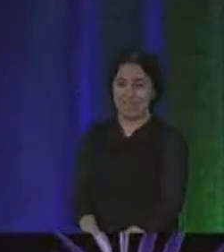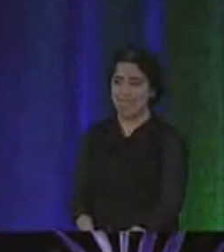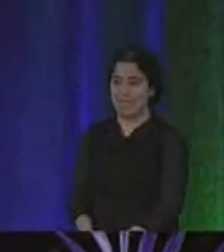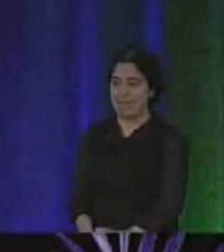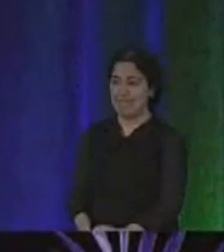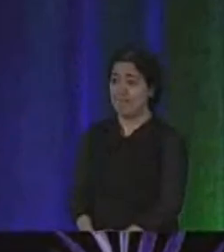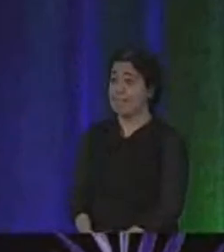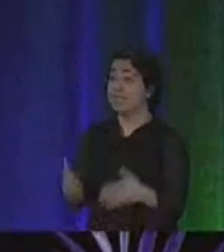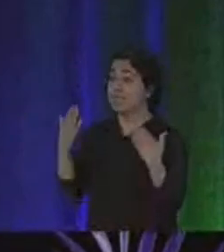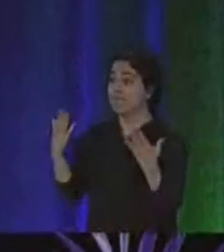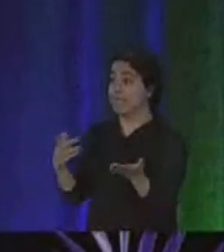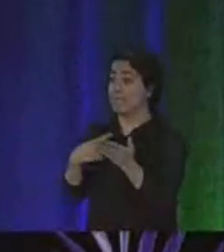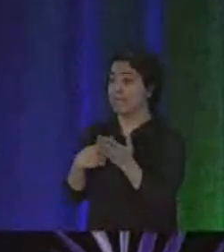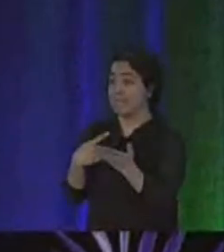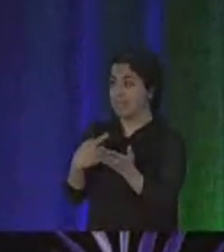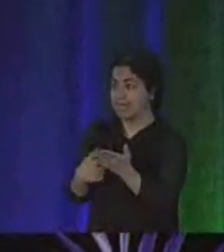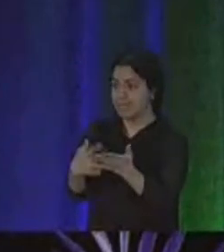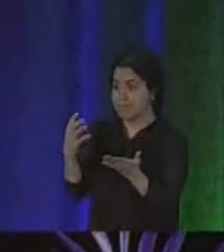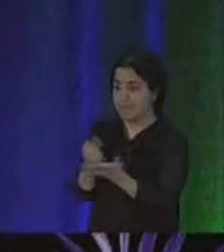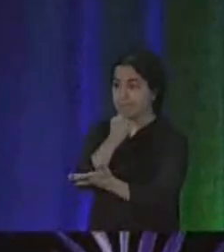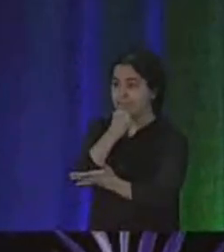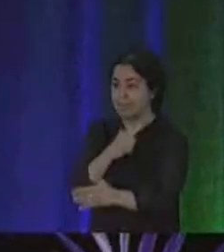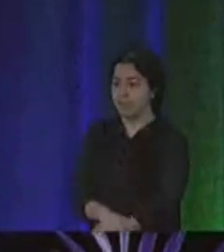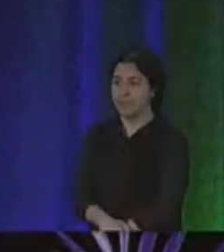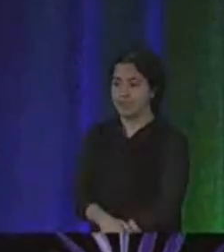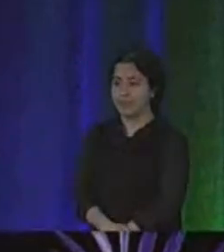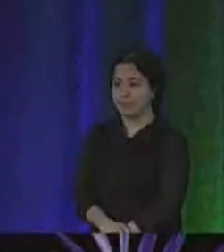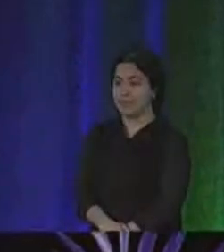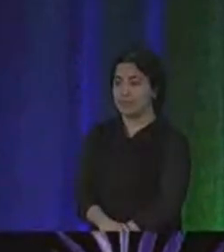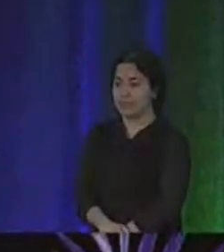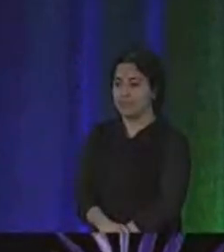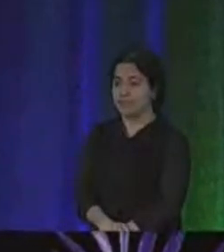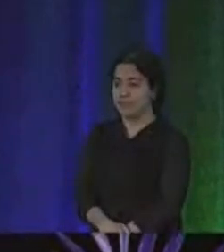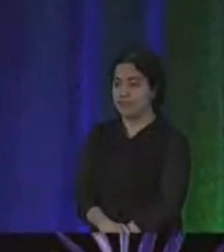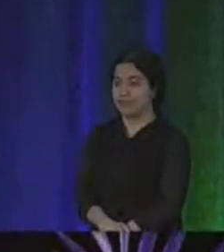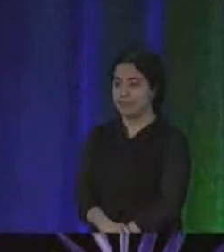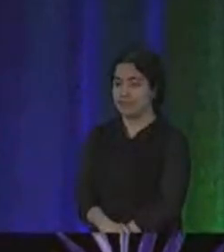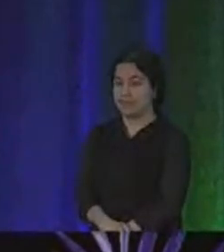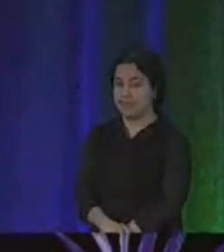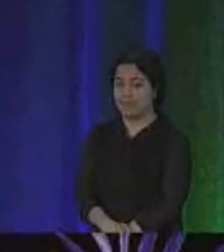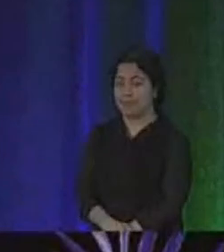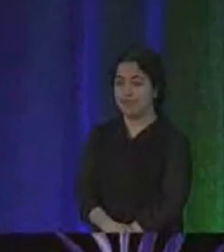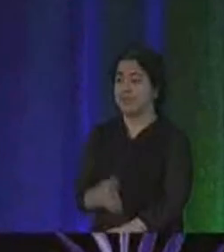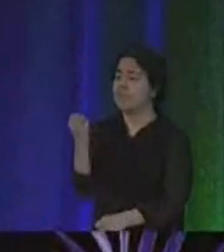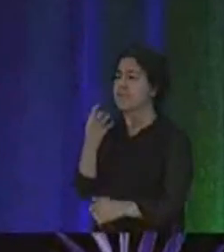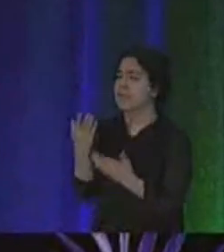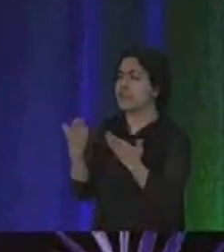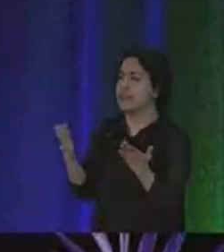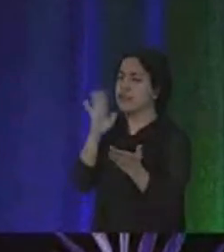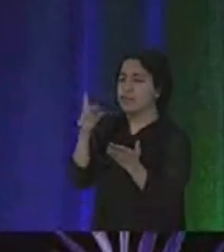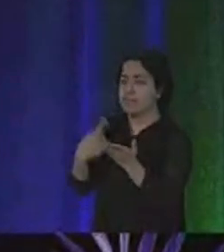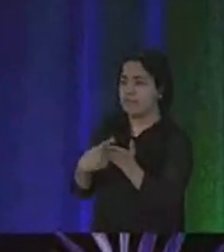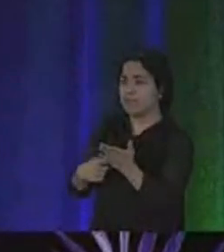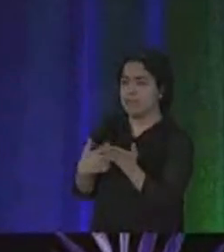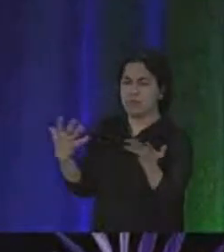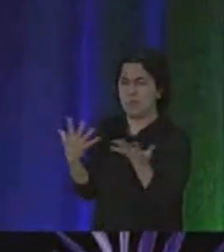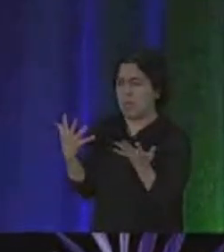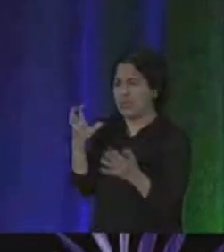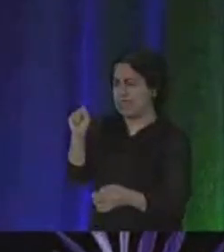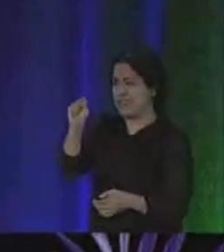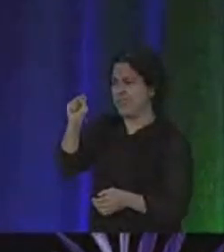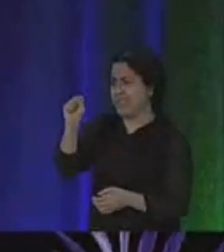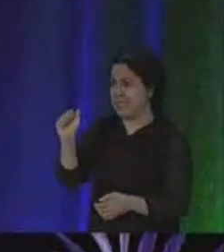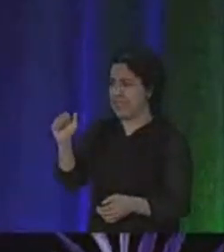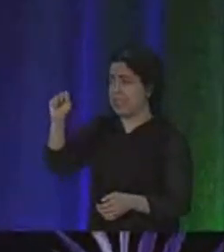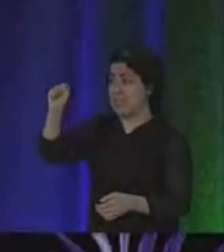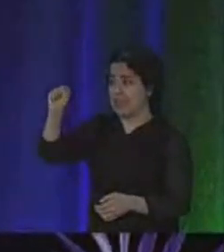So let's go ahead and jump into it. A couple things we're going to be talking about. What is a SaaS app? I think a lot of us saw that there's a big